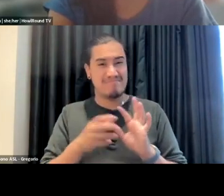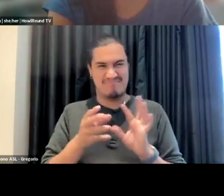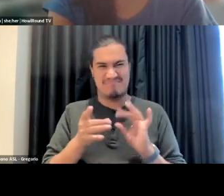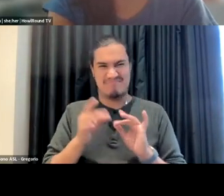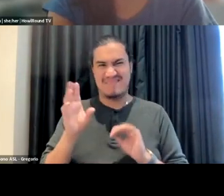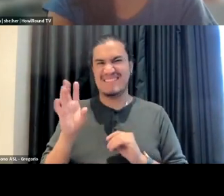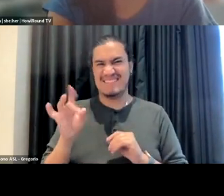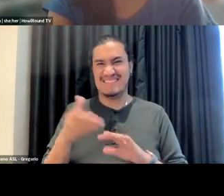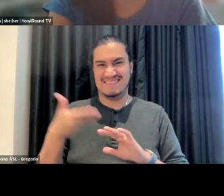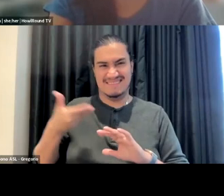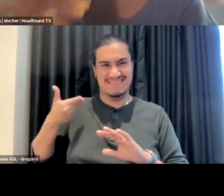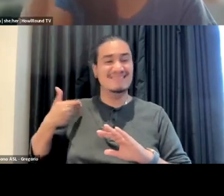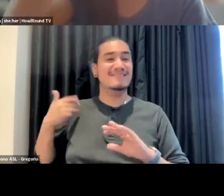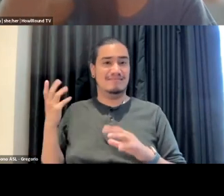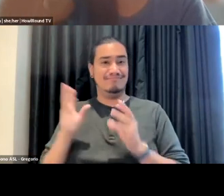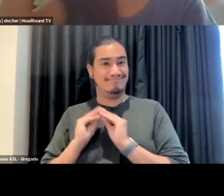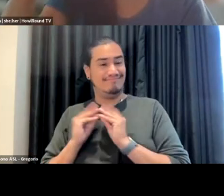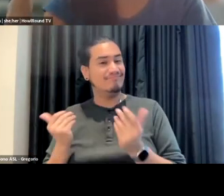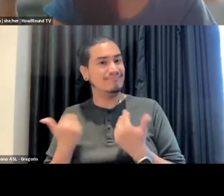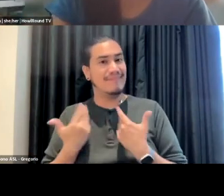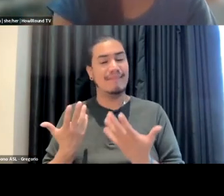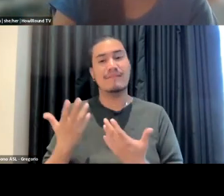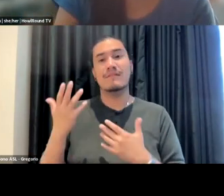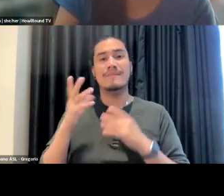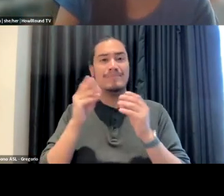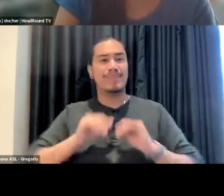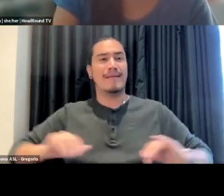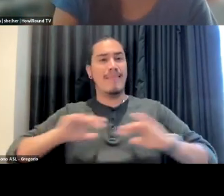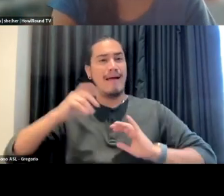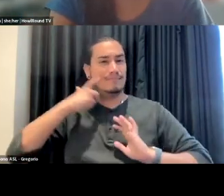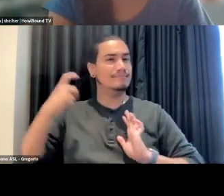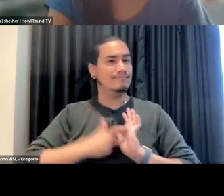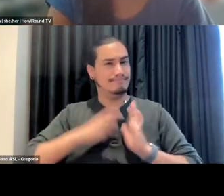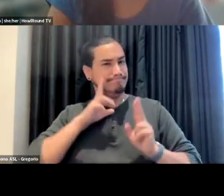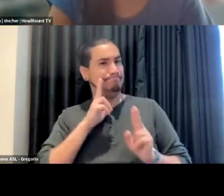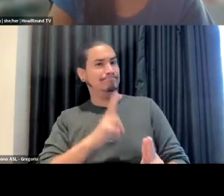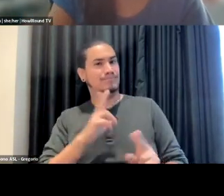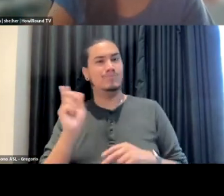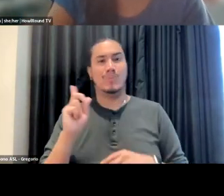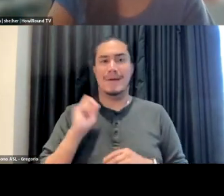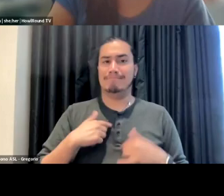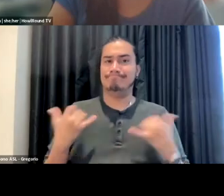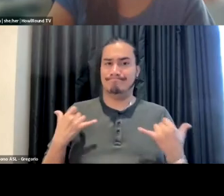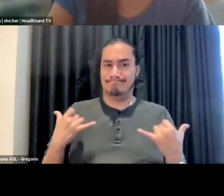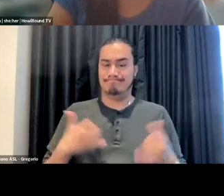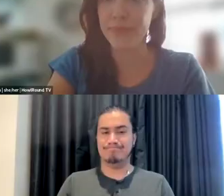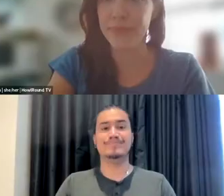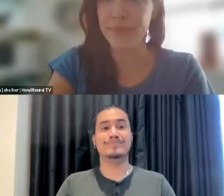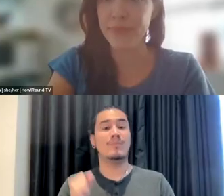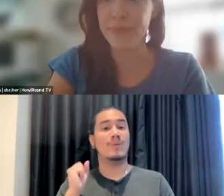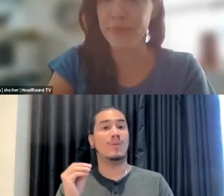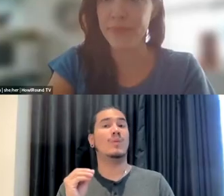past couple sessions that we have done, a land acknowledgement and where I am right now.